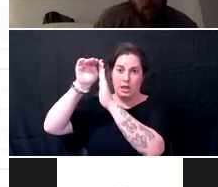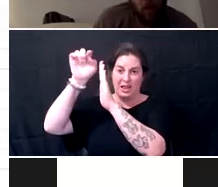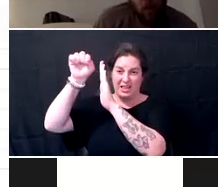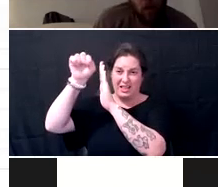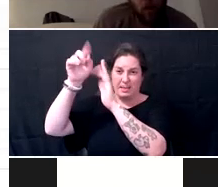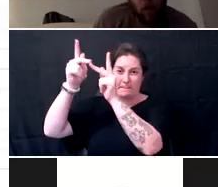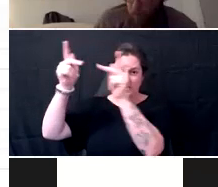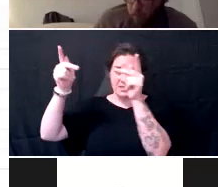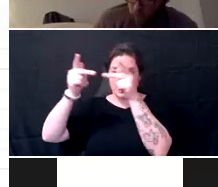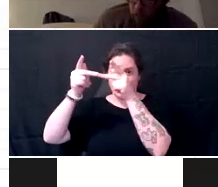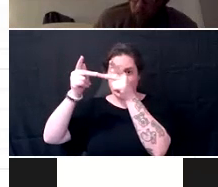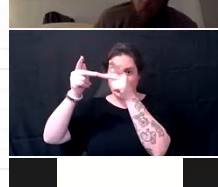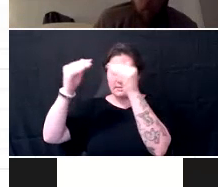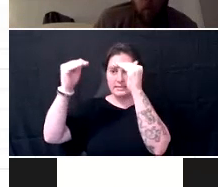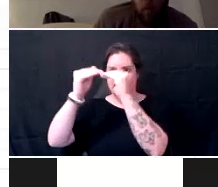okay?